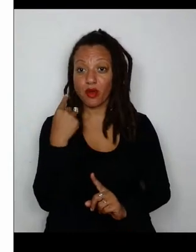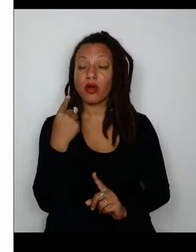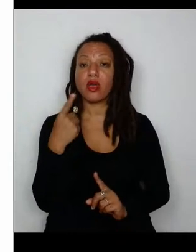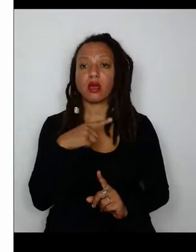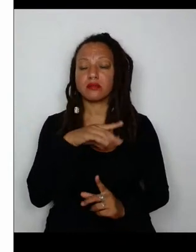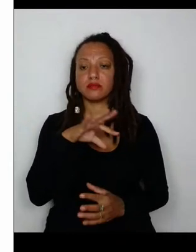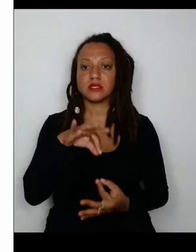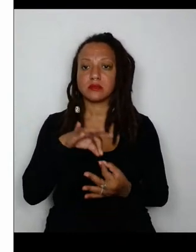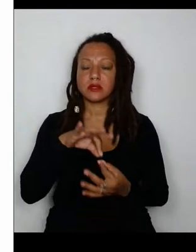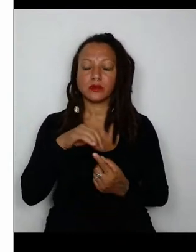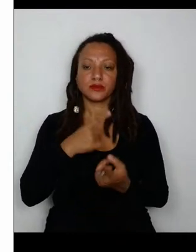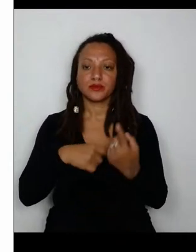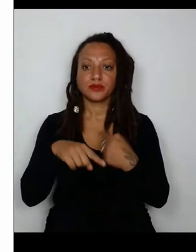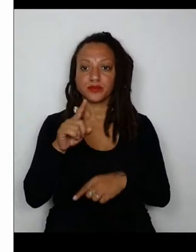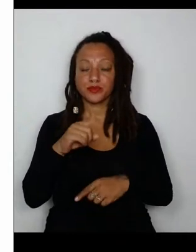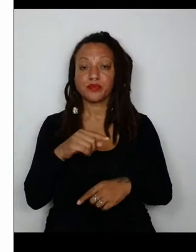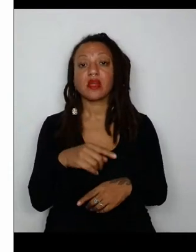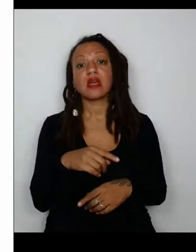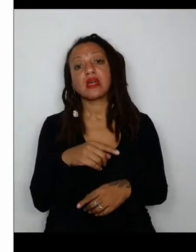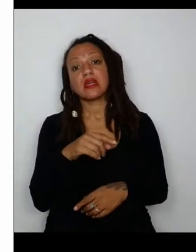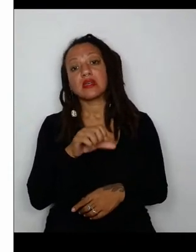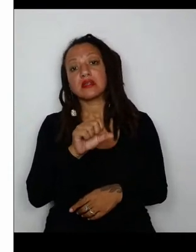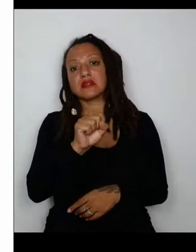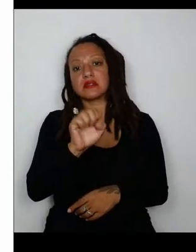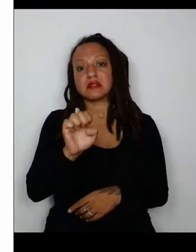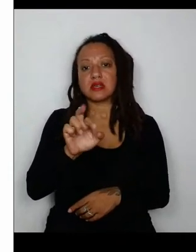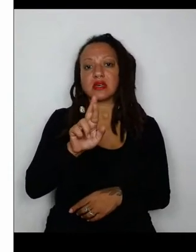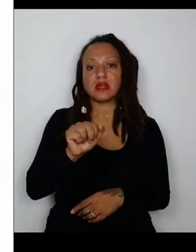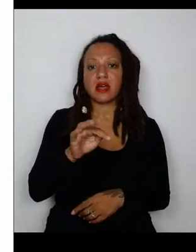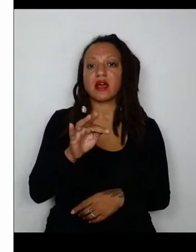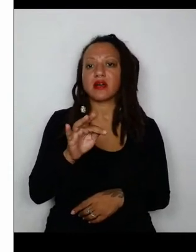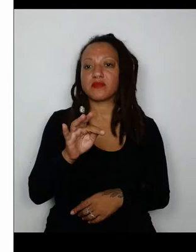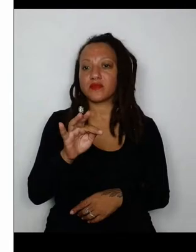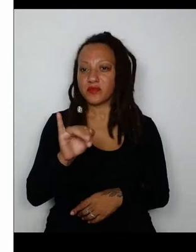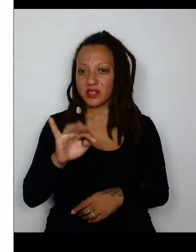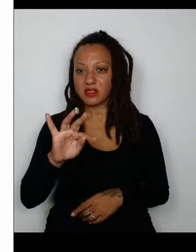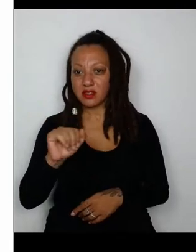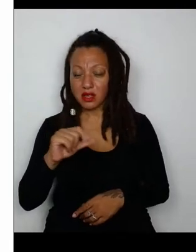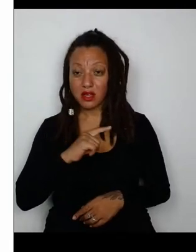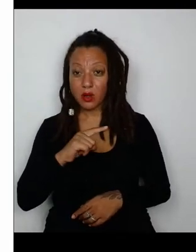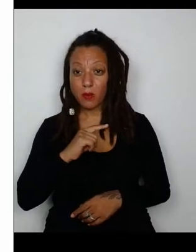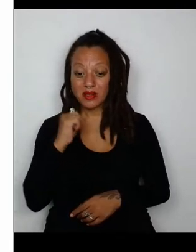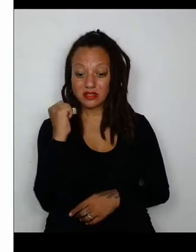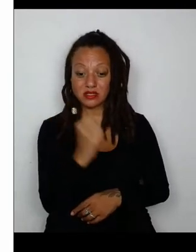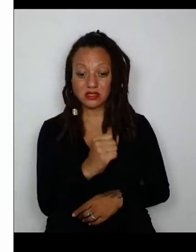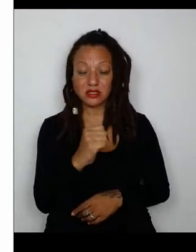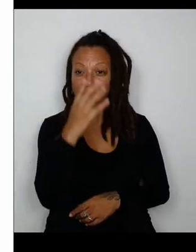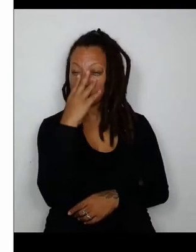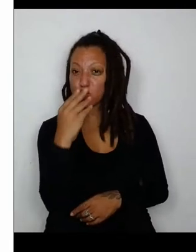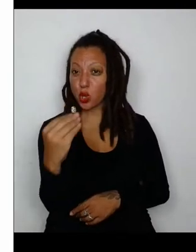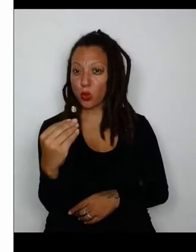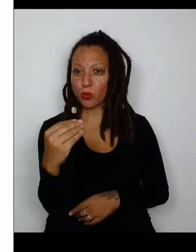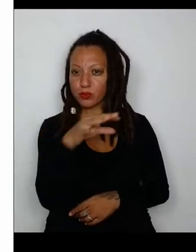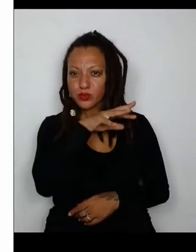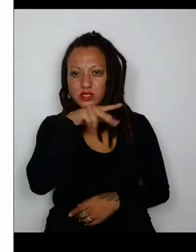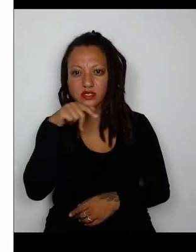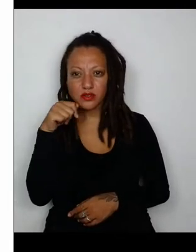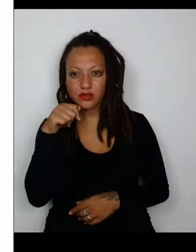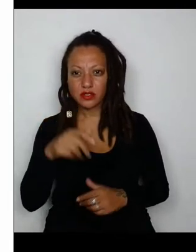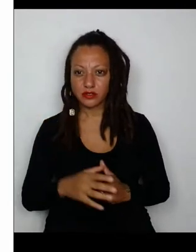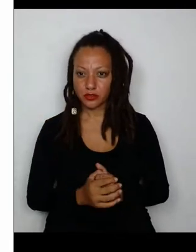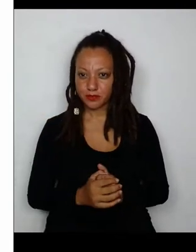wild wolf a personal totem of gogem the non-western figure of death posing as a classical